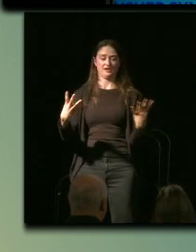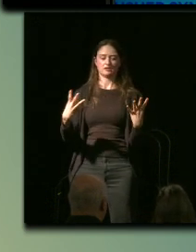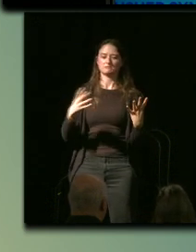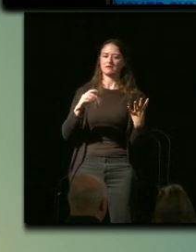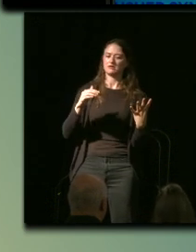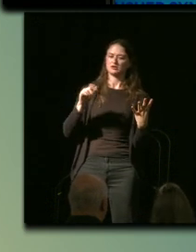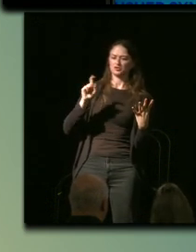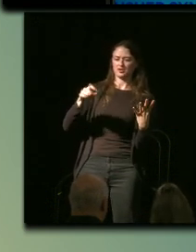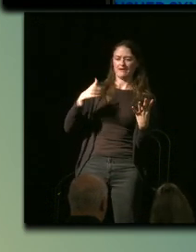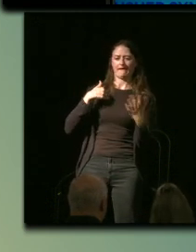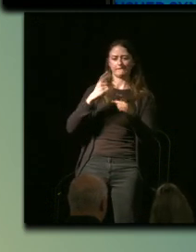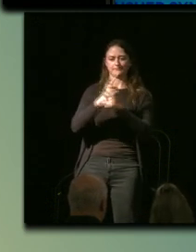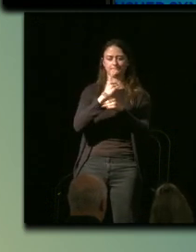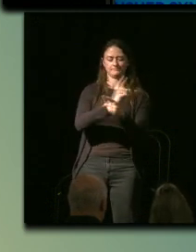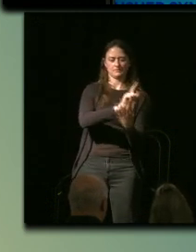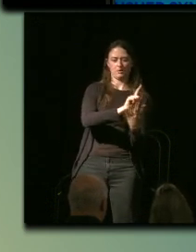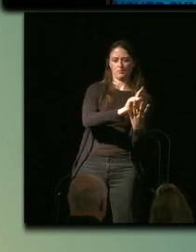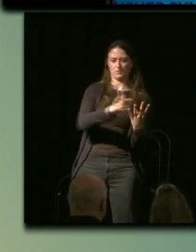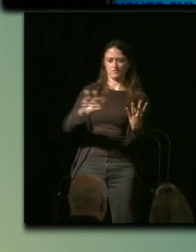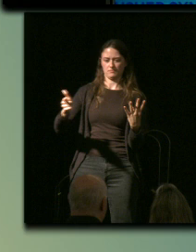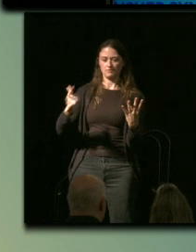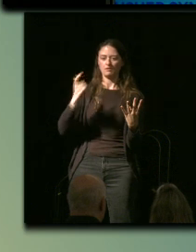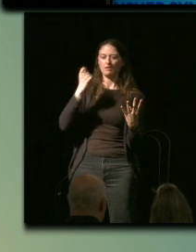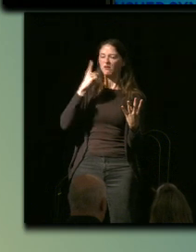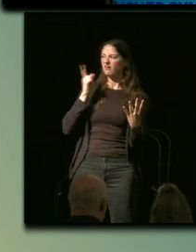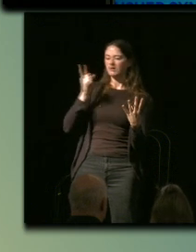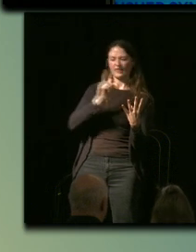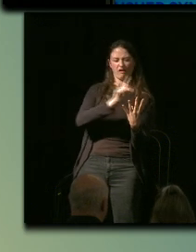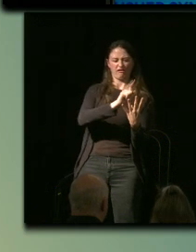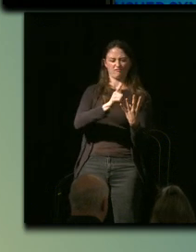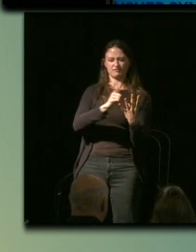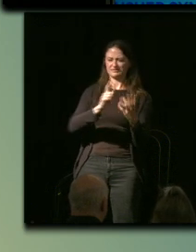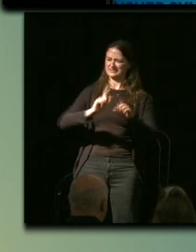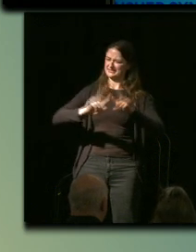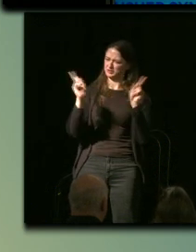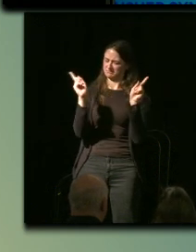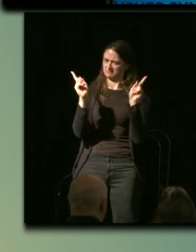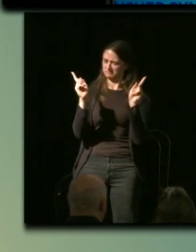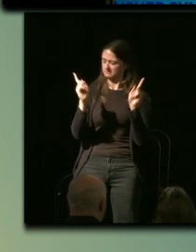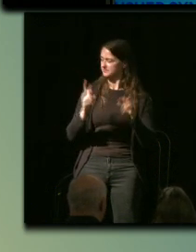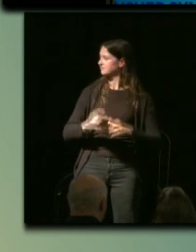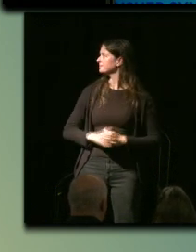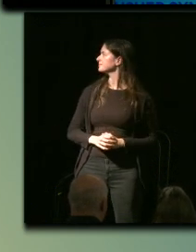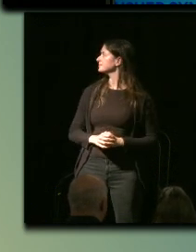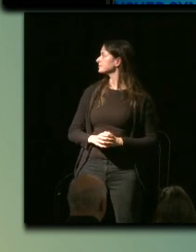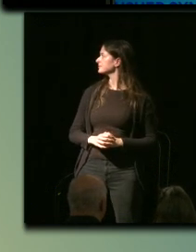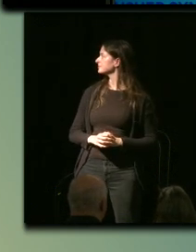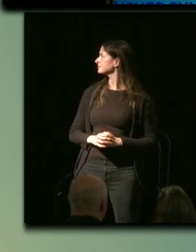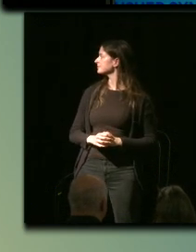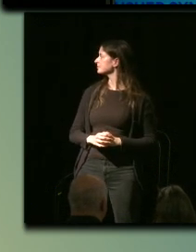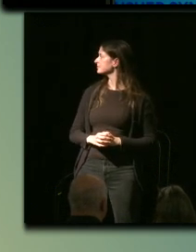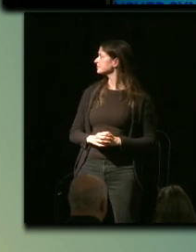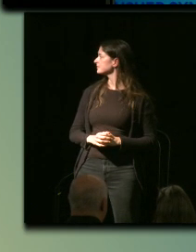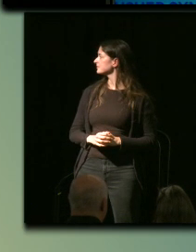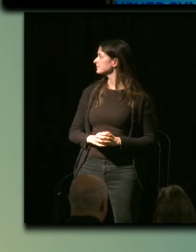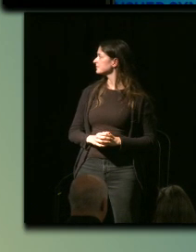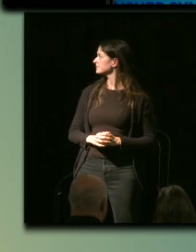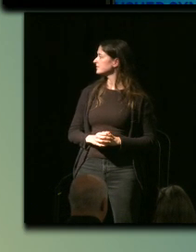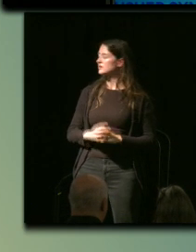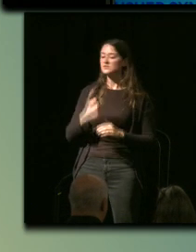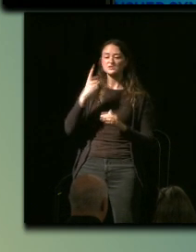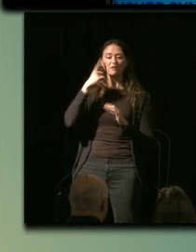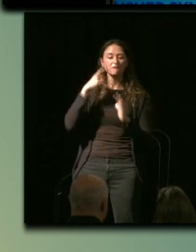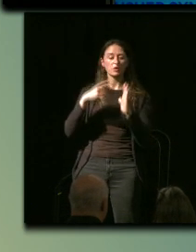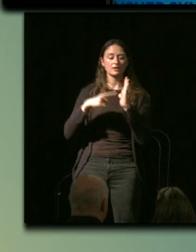COLOR, because that's a correct way to spell color if you use the British spelling.